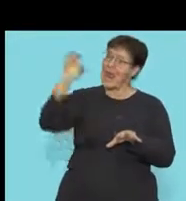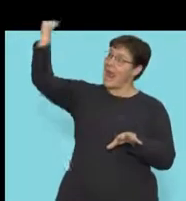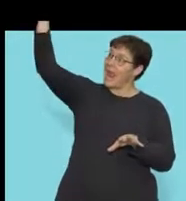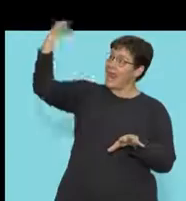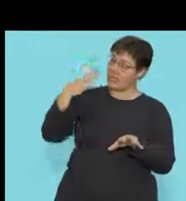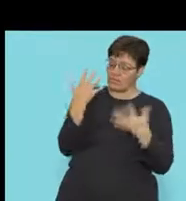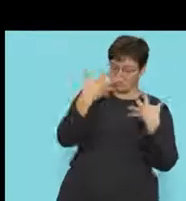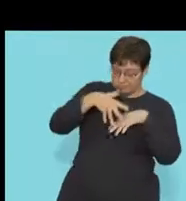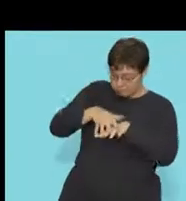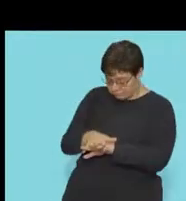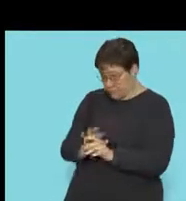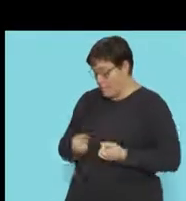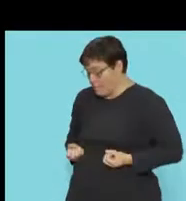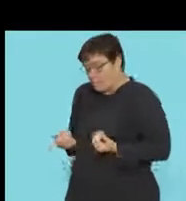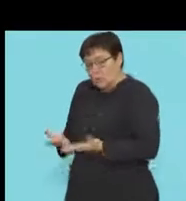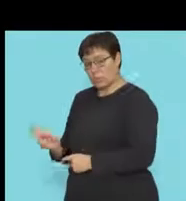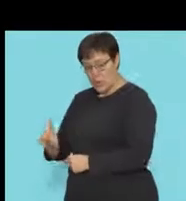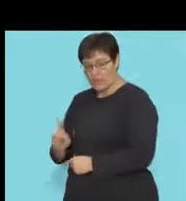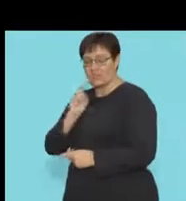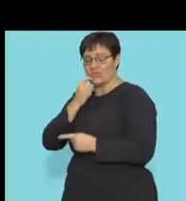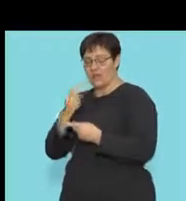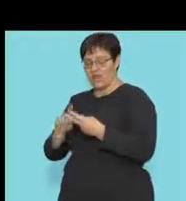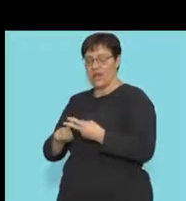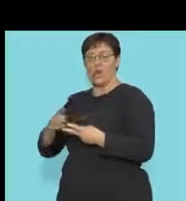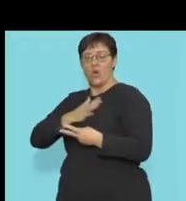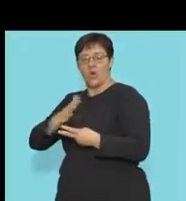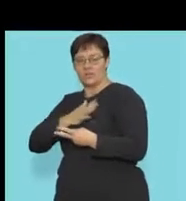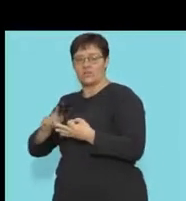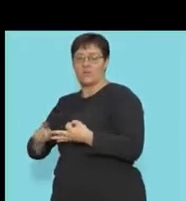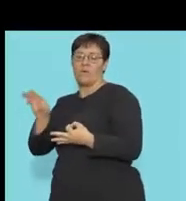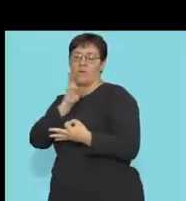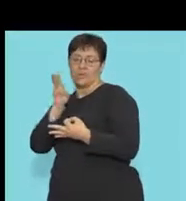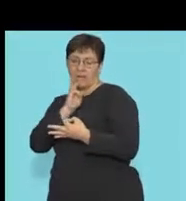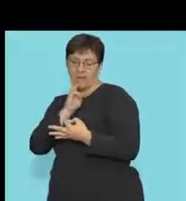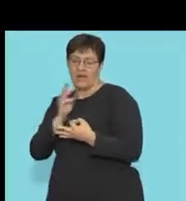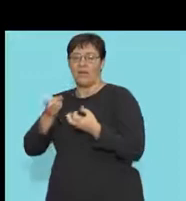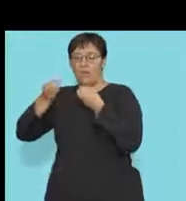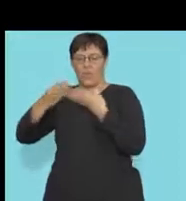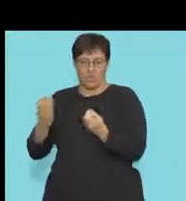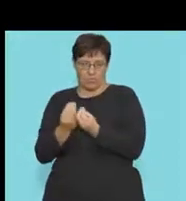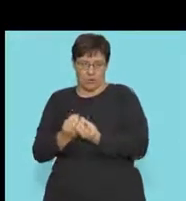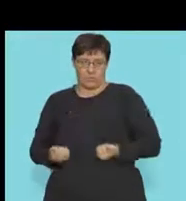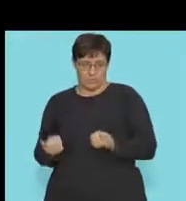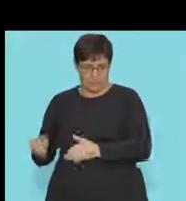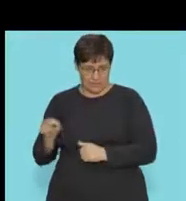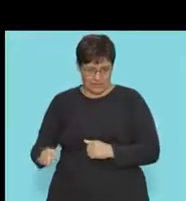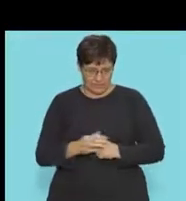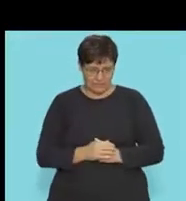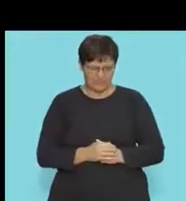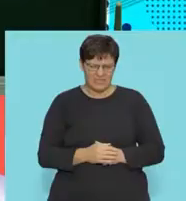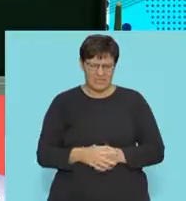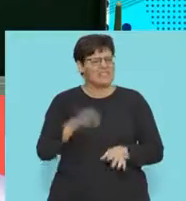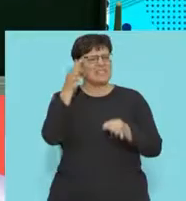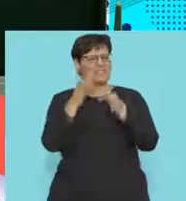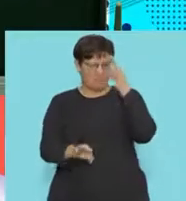sun to produce glucose, with oxygen and water being the waste products. And that's a simple